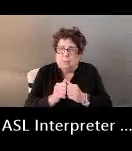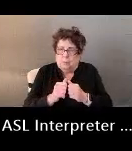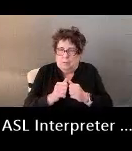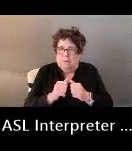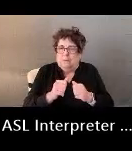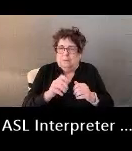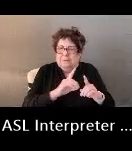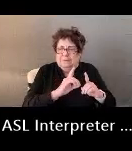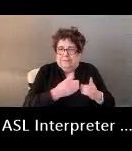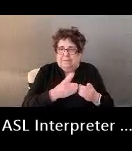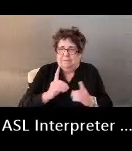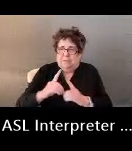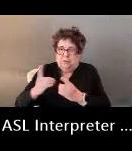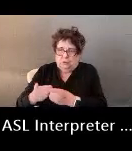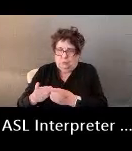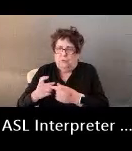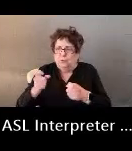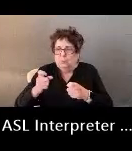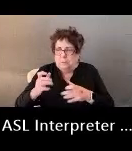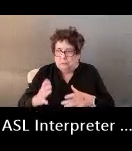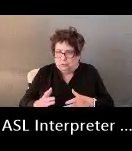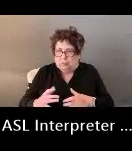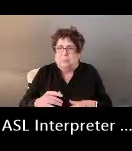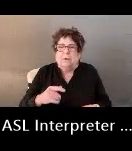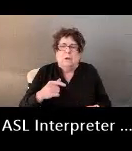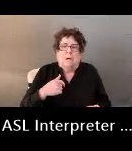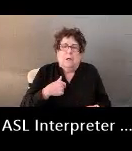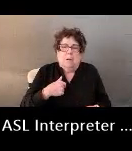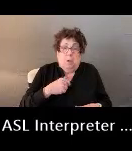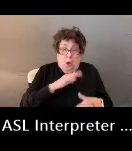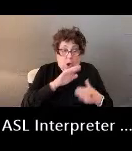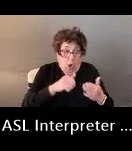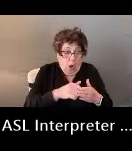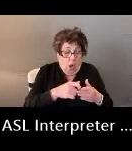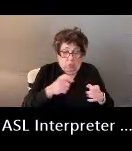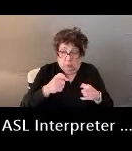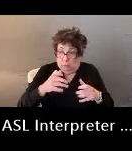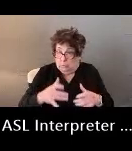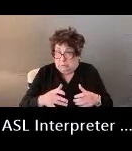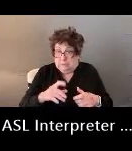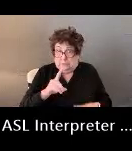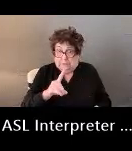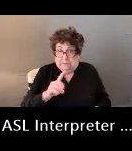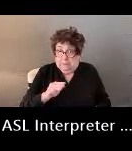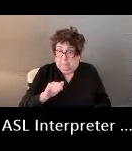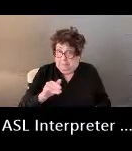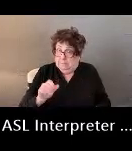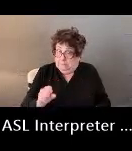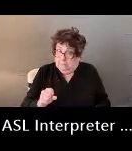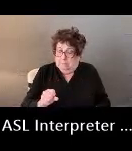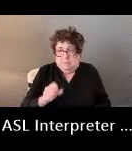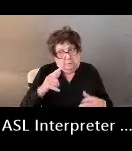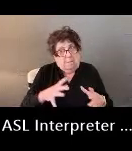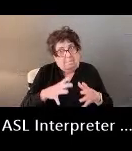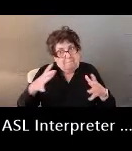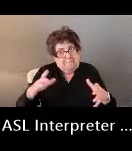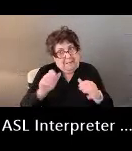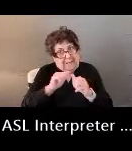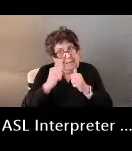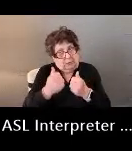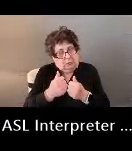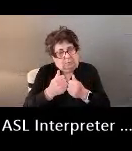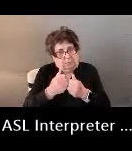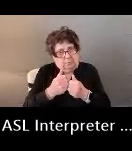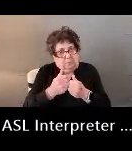I went through all the directors at the DMAS, and it's a pretty large agency. So I spent quite some